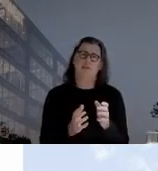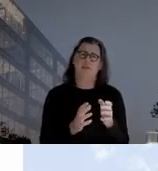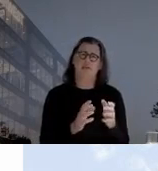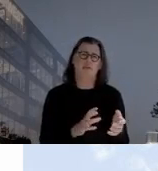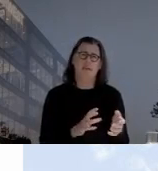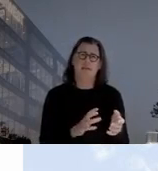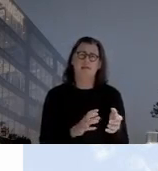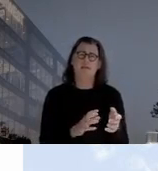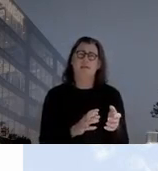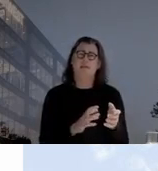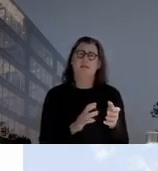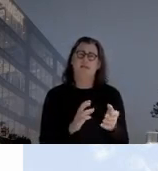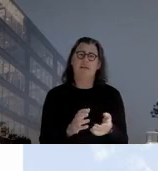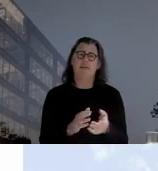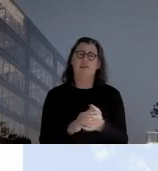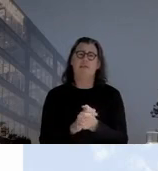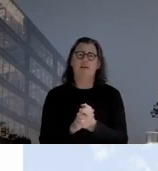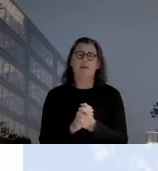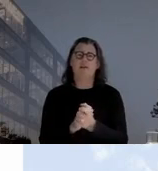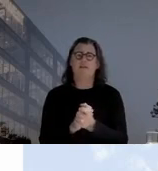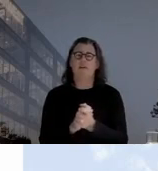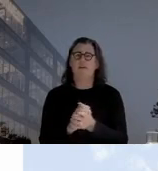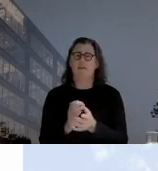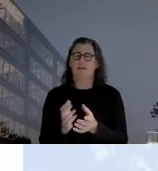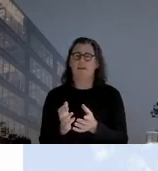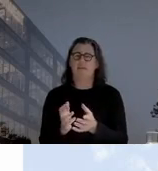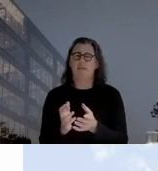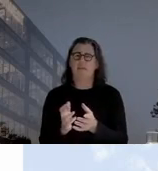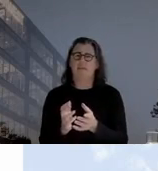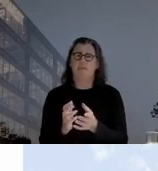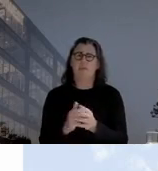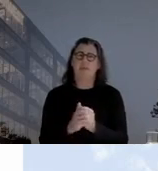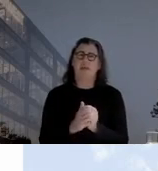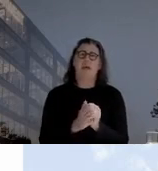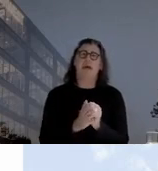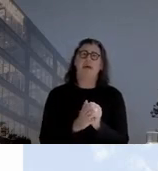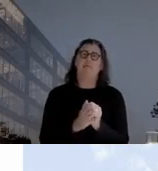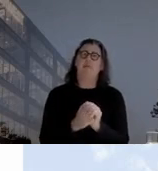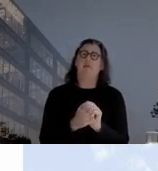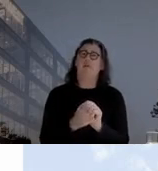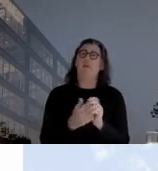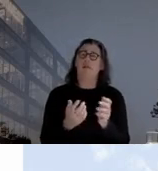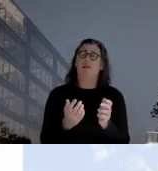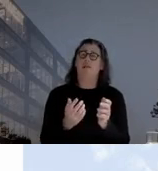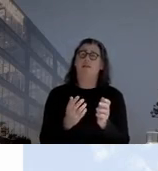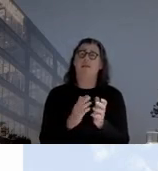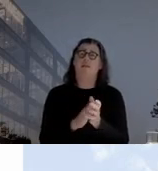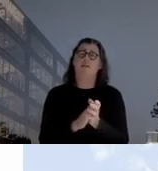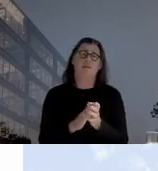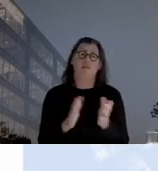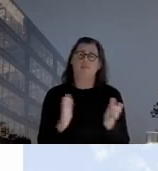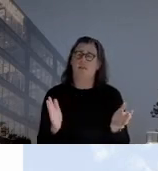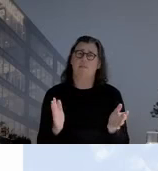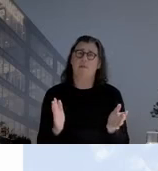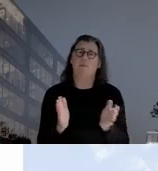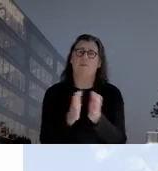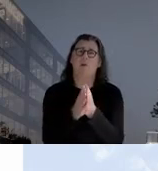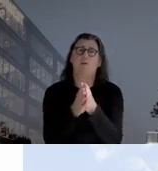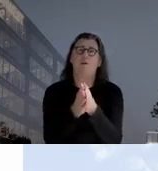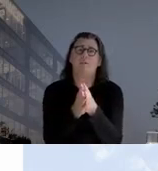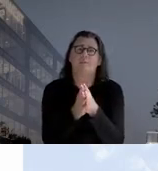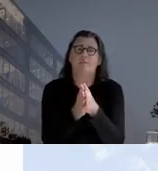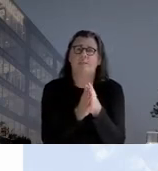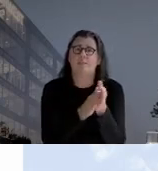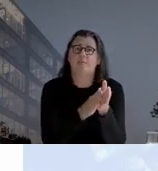Insulation is defined as U value, and shading is generally defined as SHGC. So U value is, as lots of people